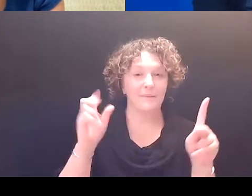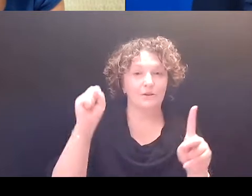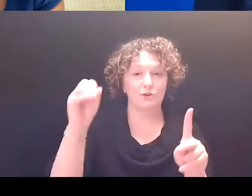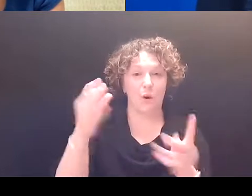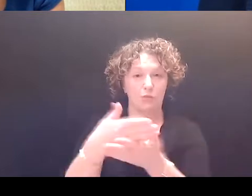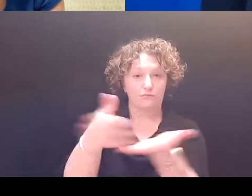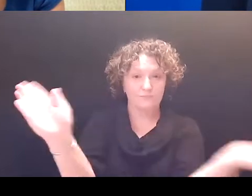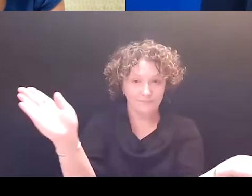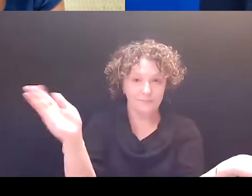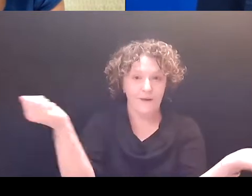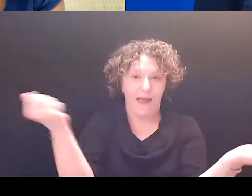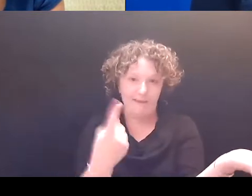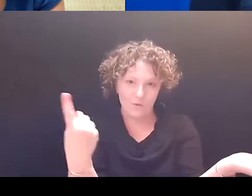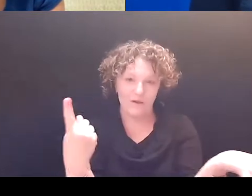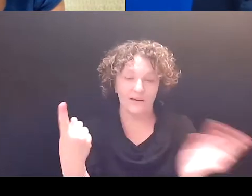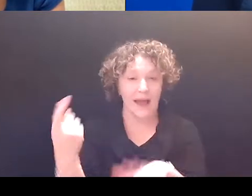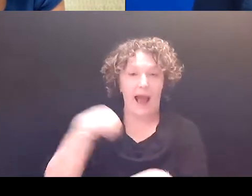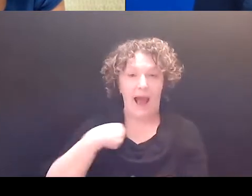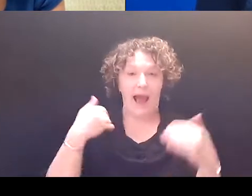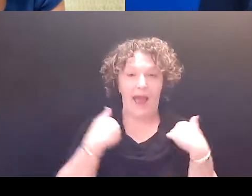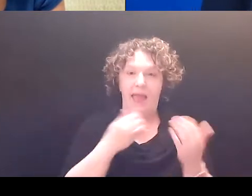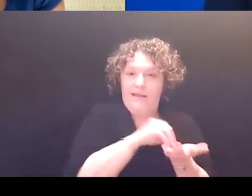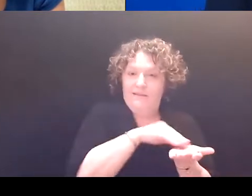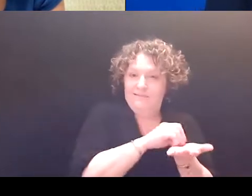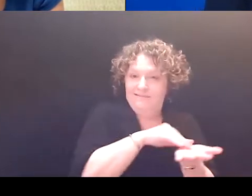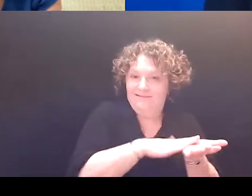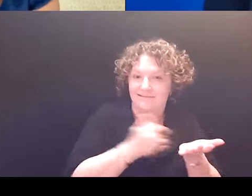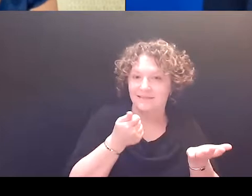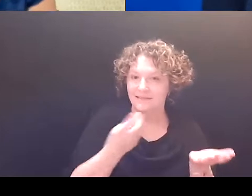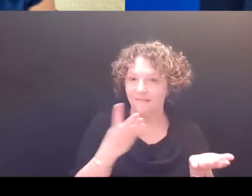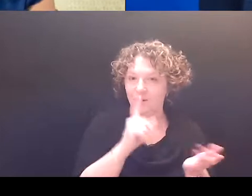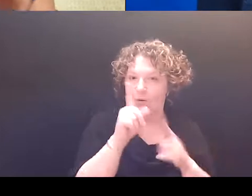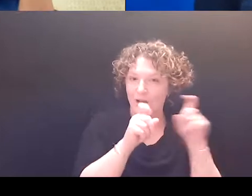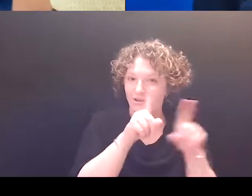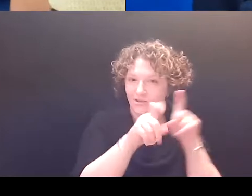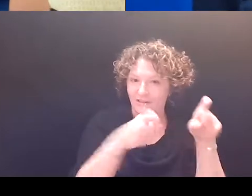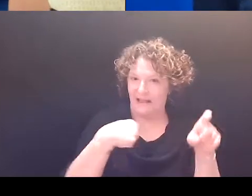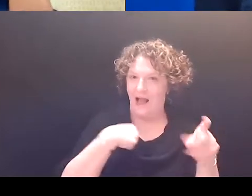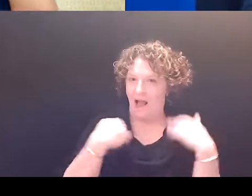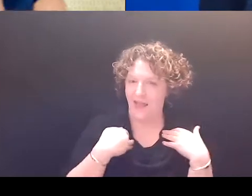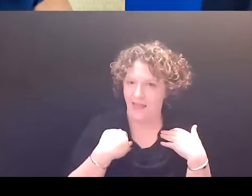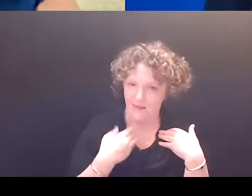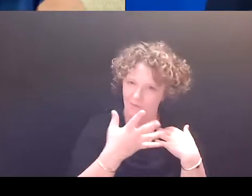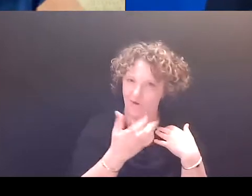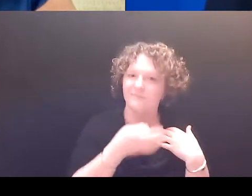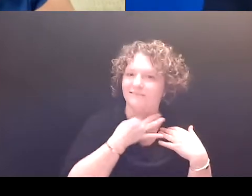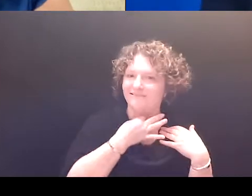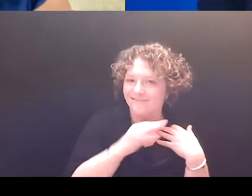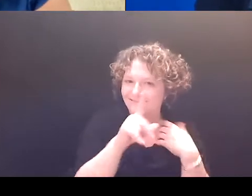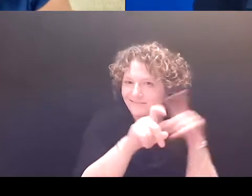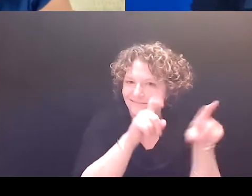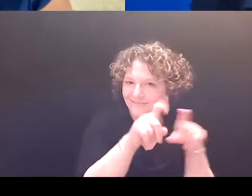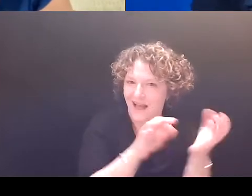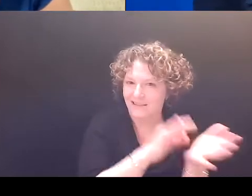Thank you. Okay, so we're going to open it up to everybody. I have written down several questions that